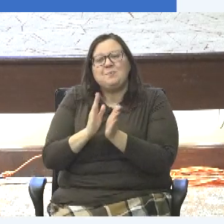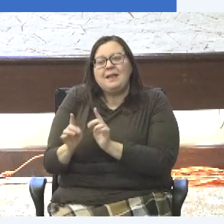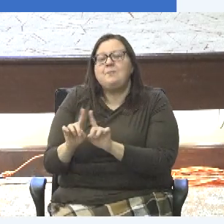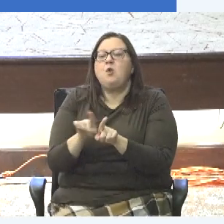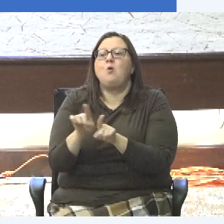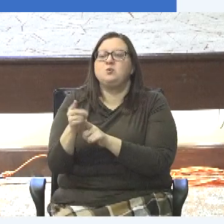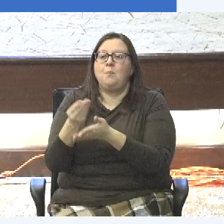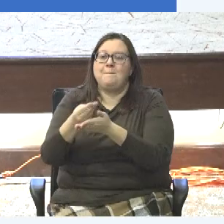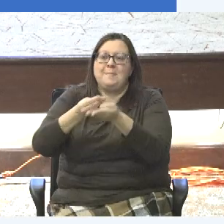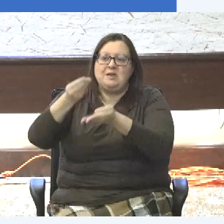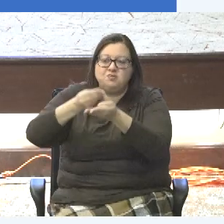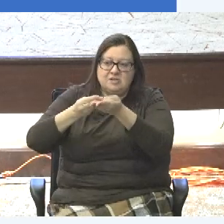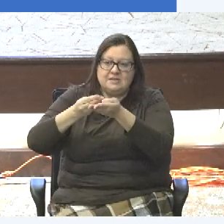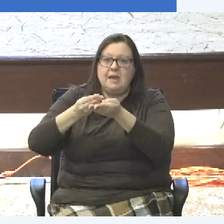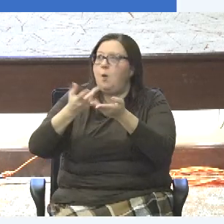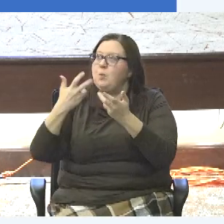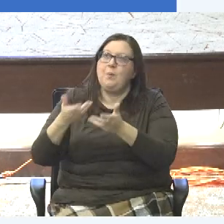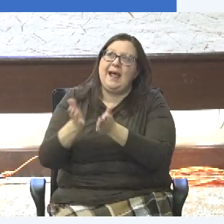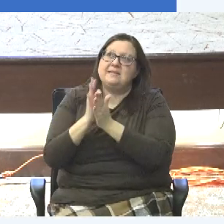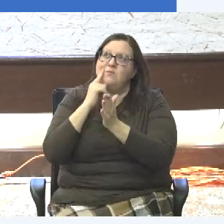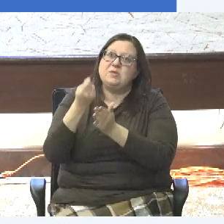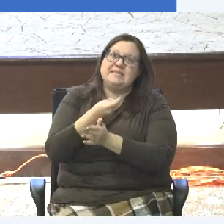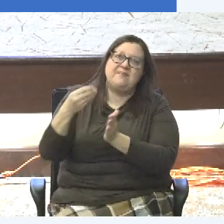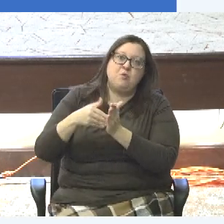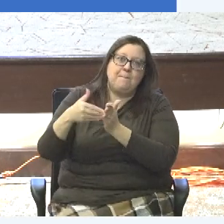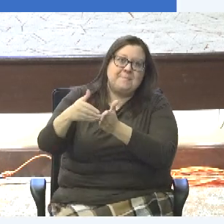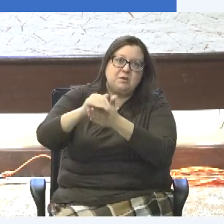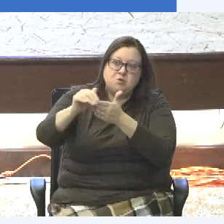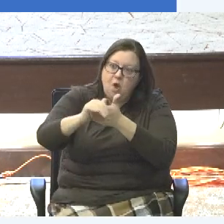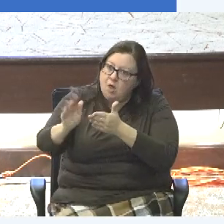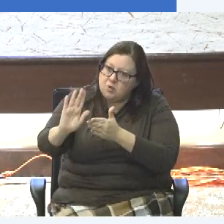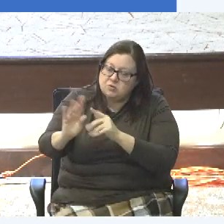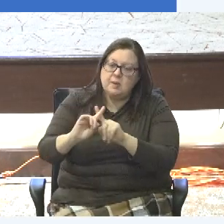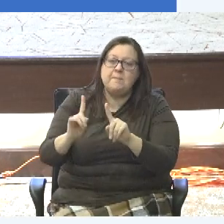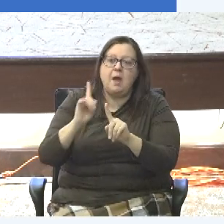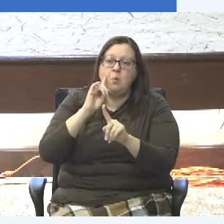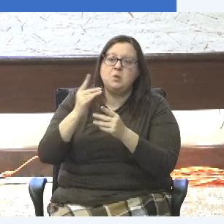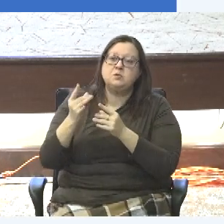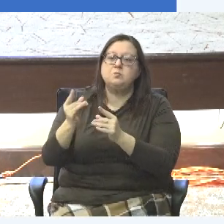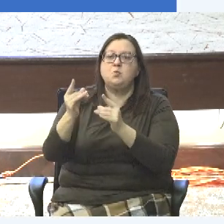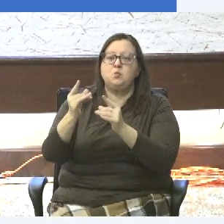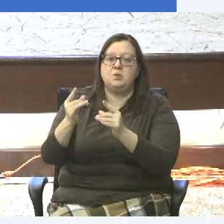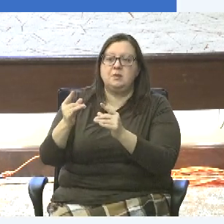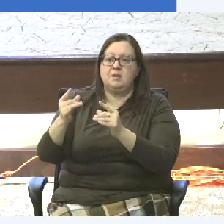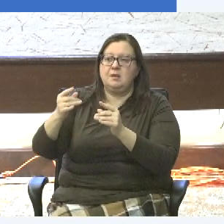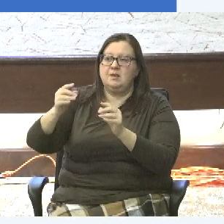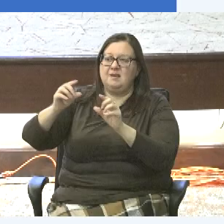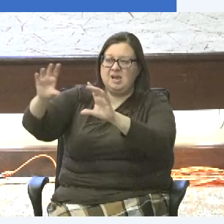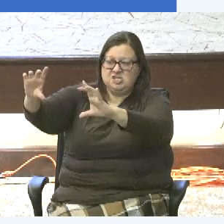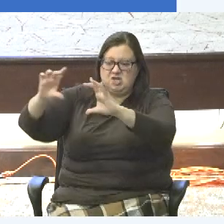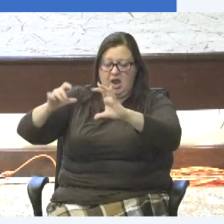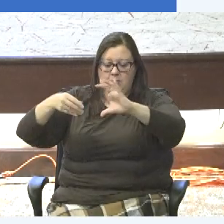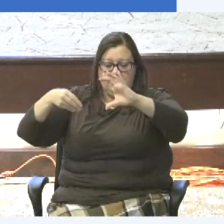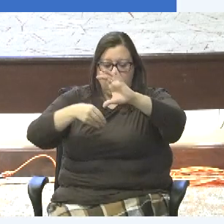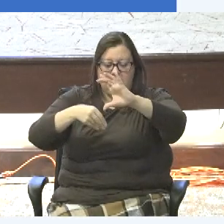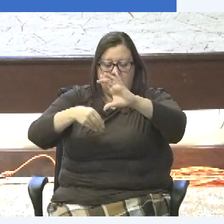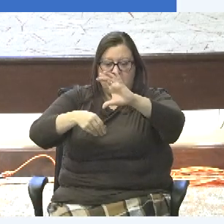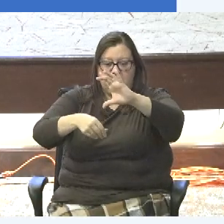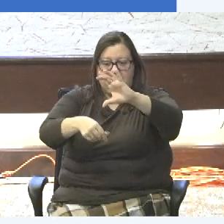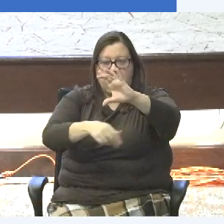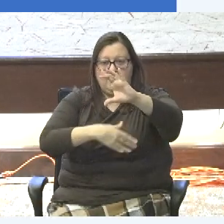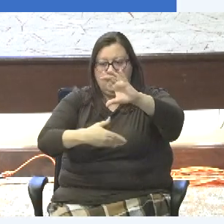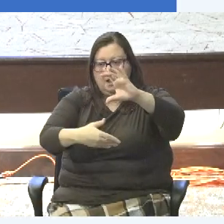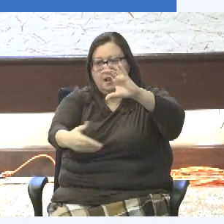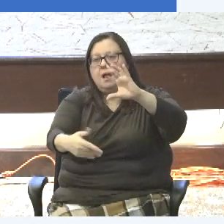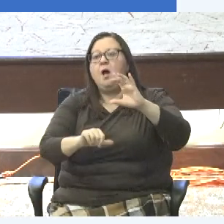to have to come and ask you for multiple millions of dollars to buy apparatus. We'll smooth that out over the life cycle of our apparatus. Something else I'm very